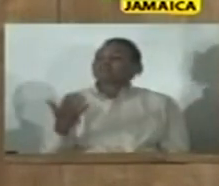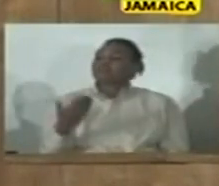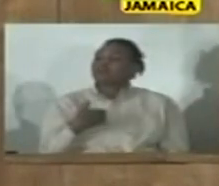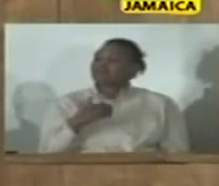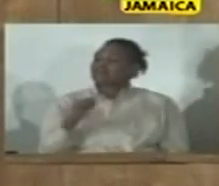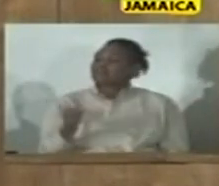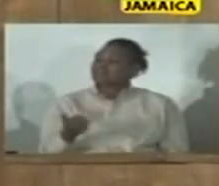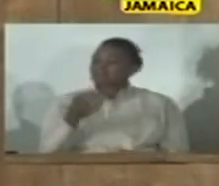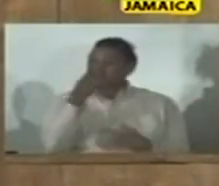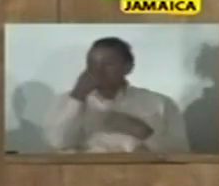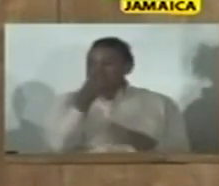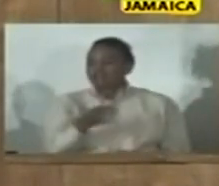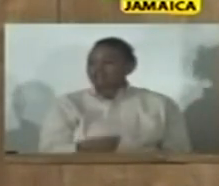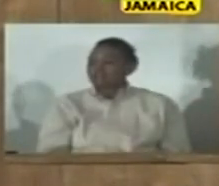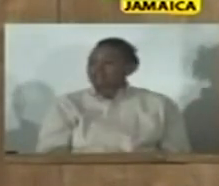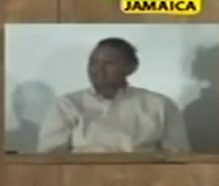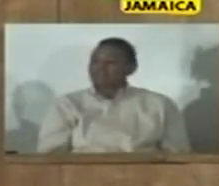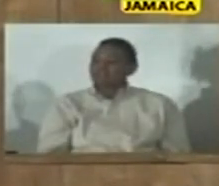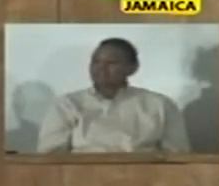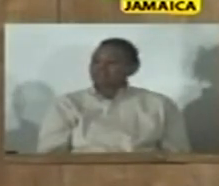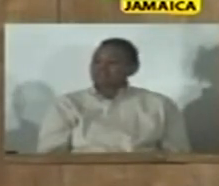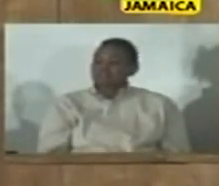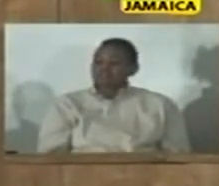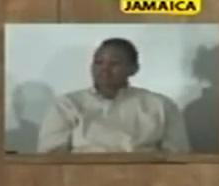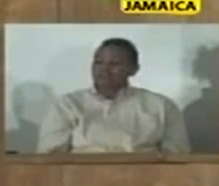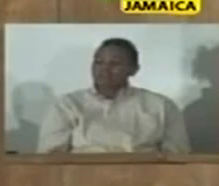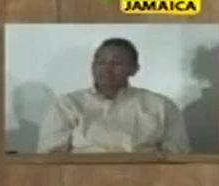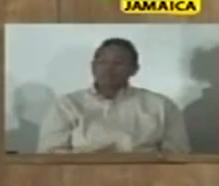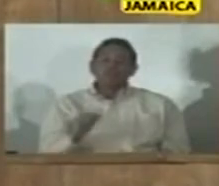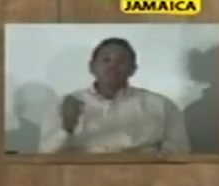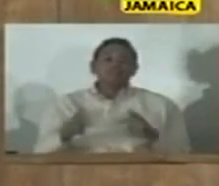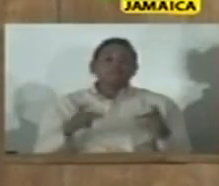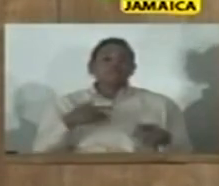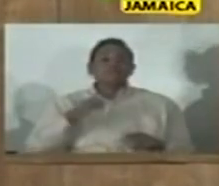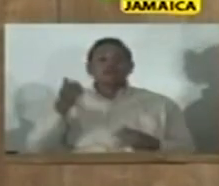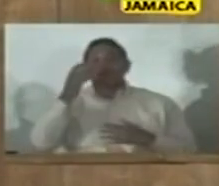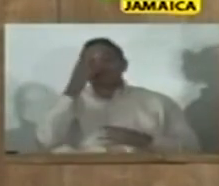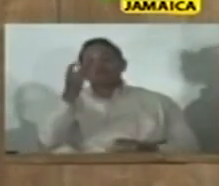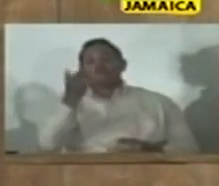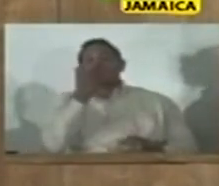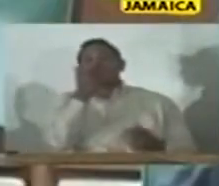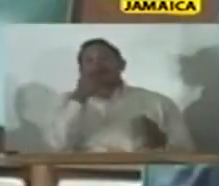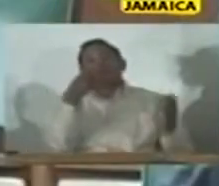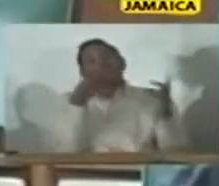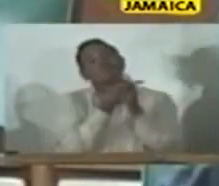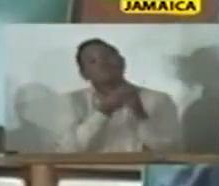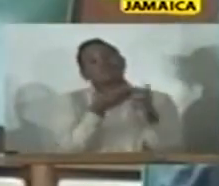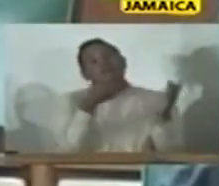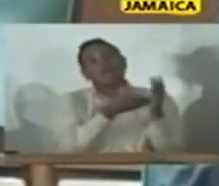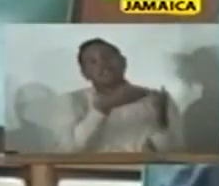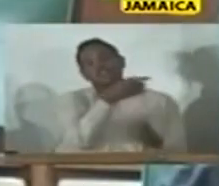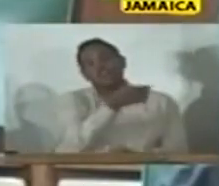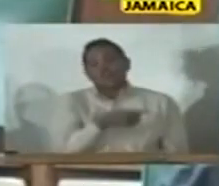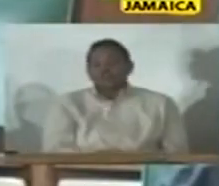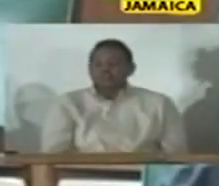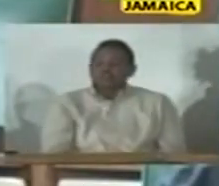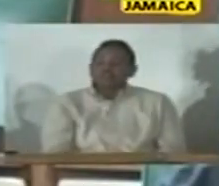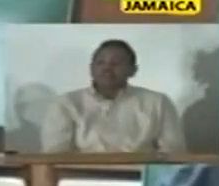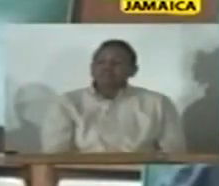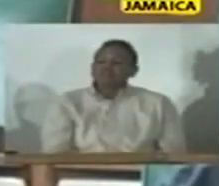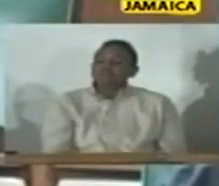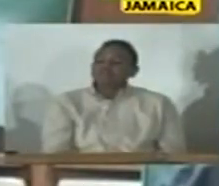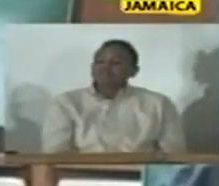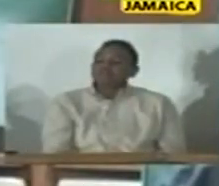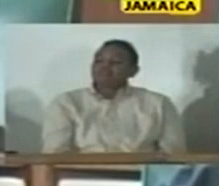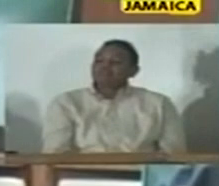Mr. President. Others may have other interests. A point of order, Mr. President. Because a wrong has been done to her. A point of order, Mr. President.